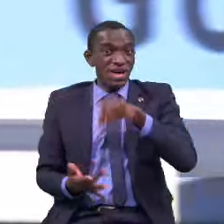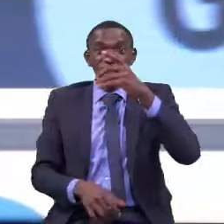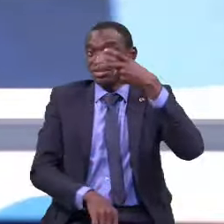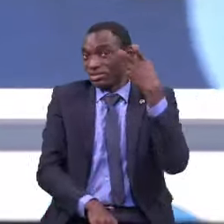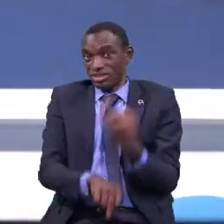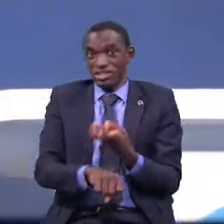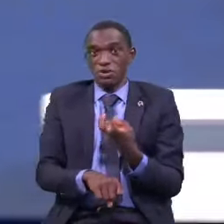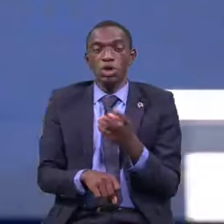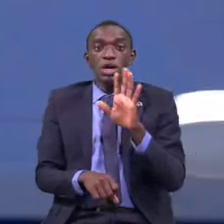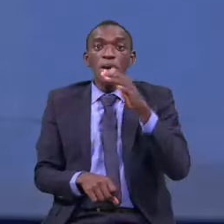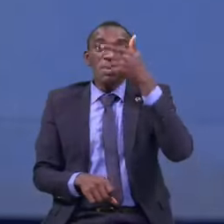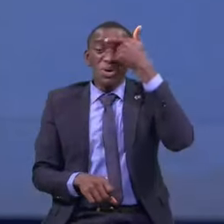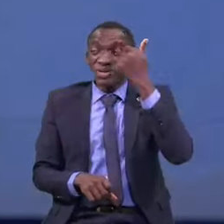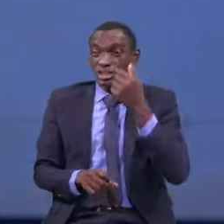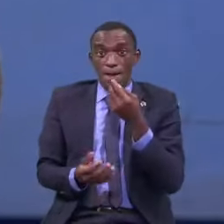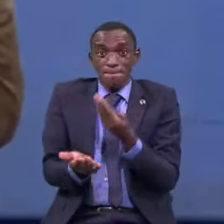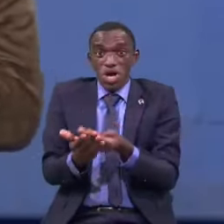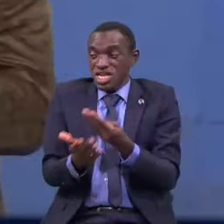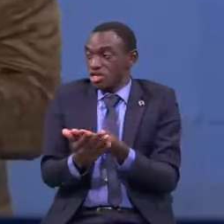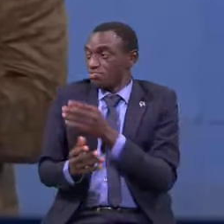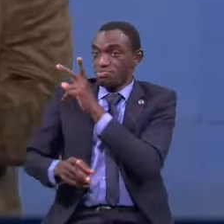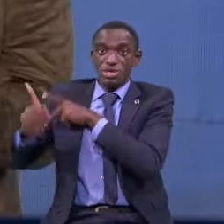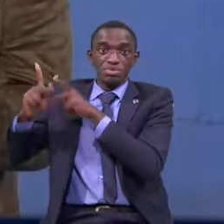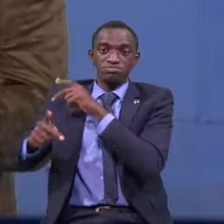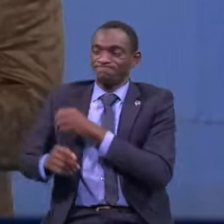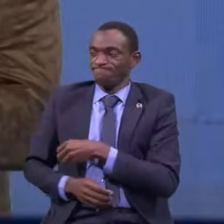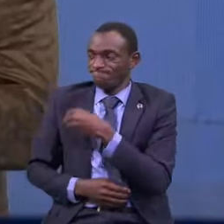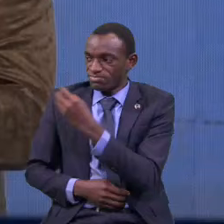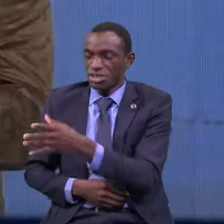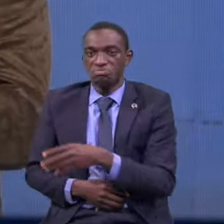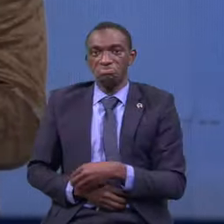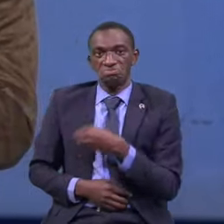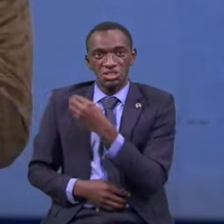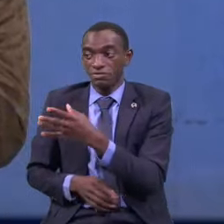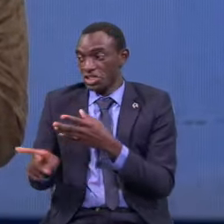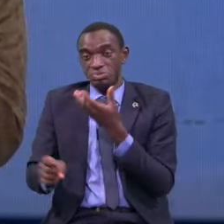the money he would ever get, he got from the people.